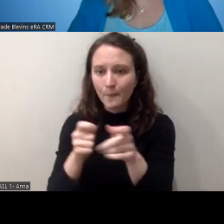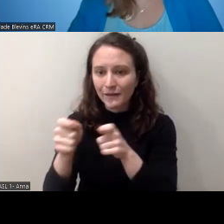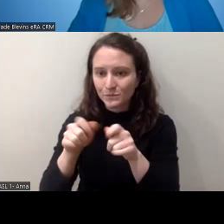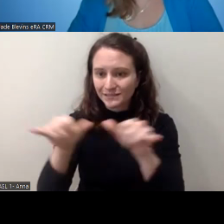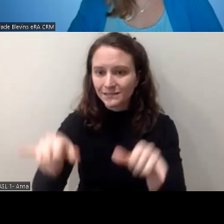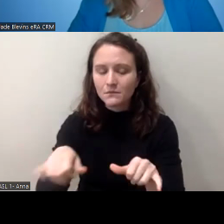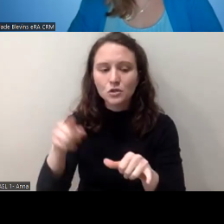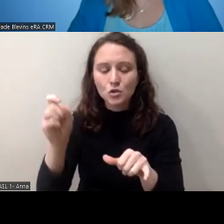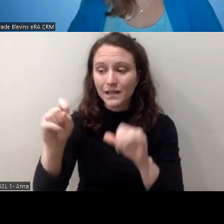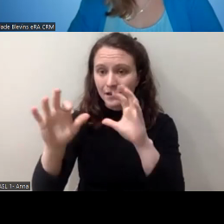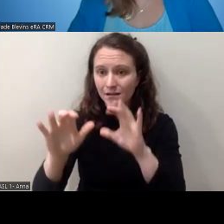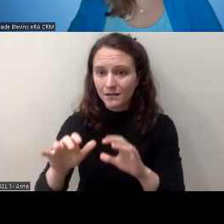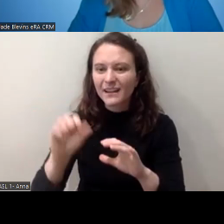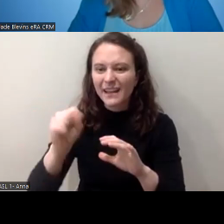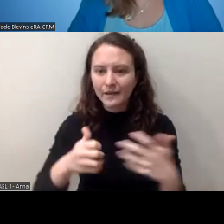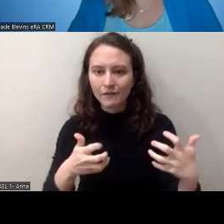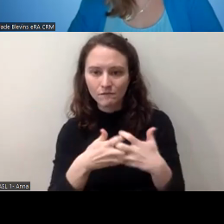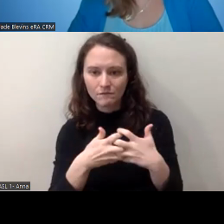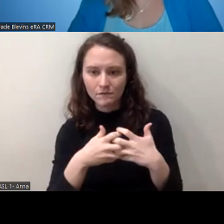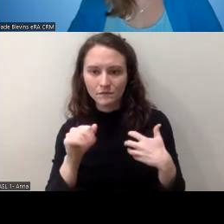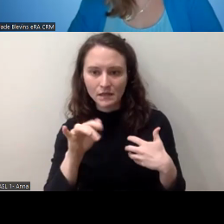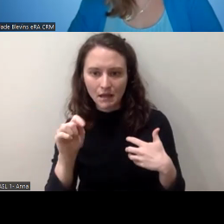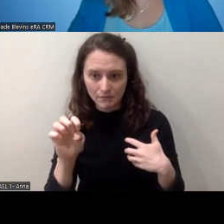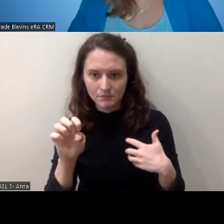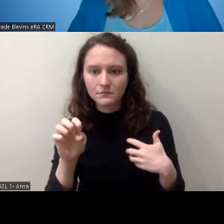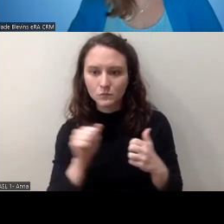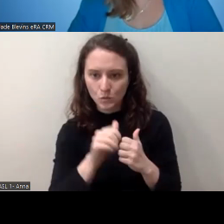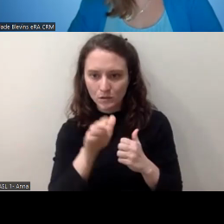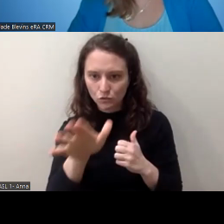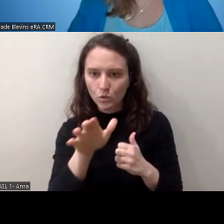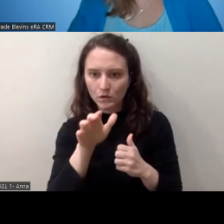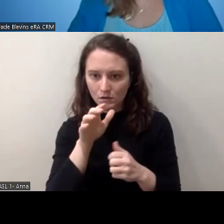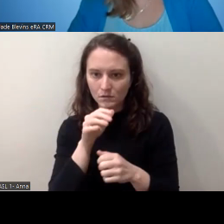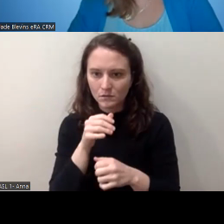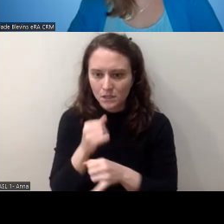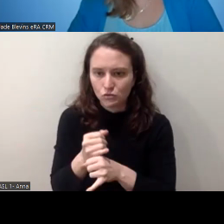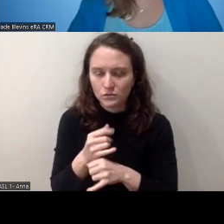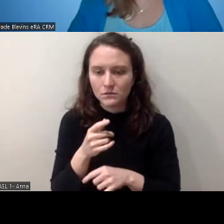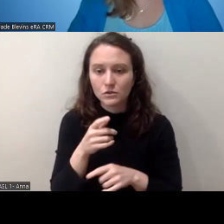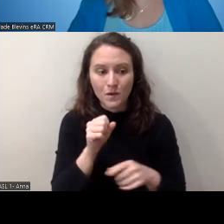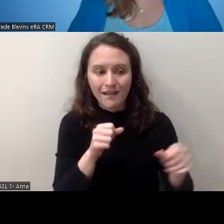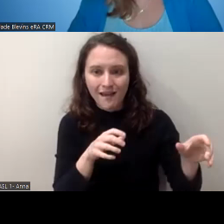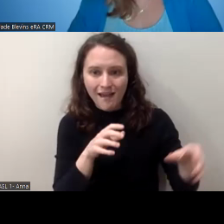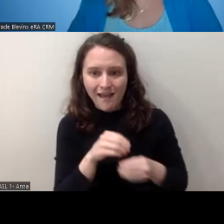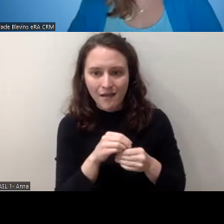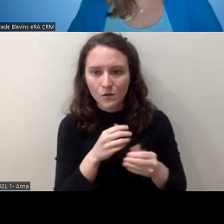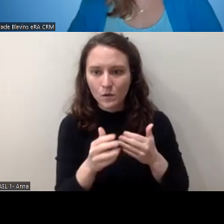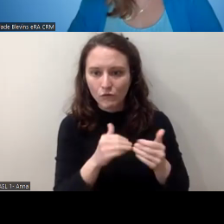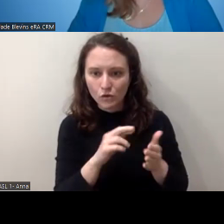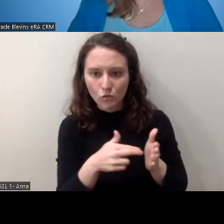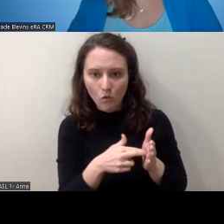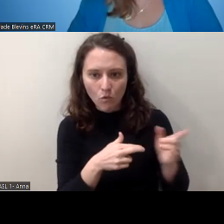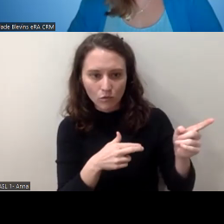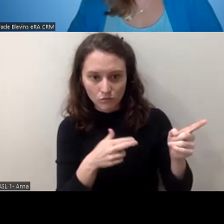option to affiliate them with your institution. Once you do so, it'll add whatever role that you want to them. And